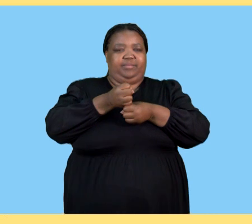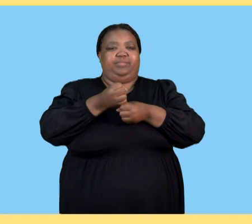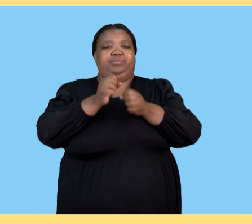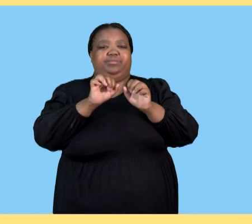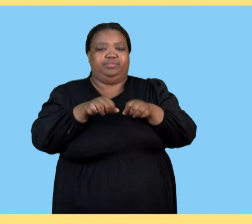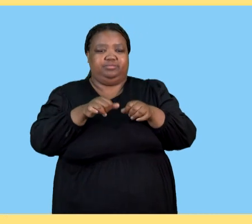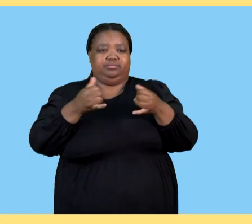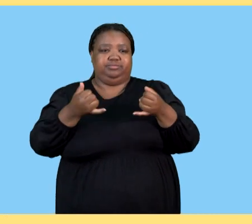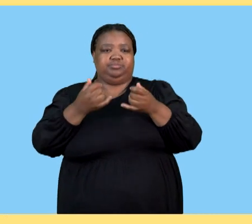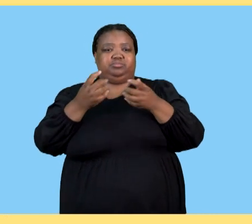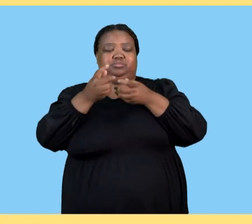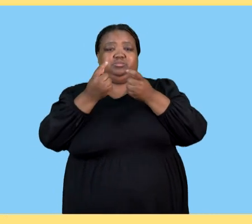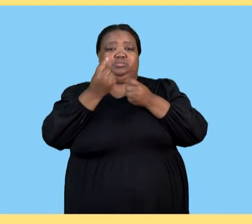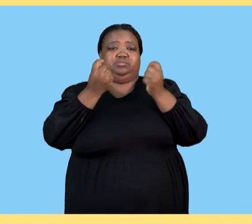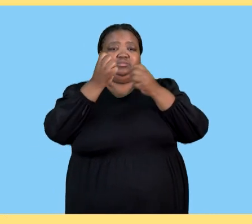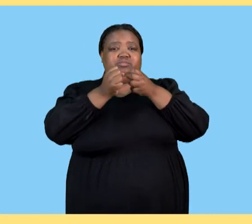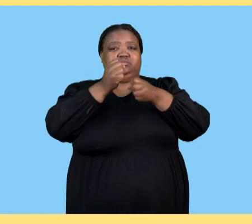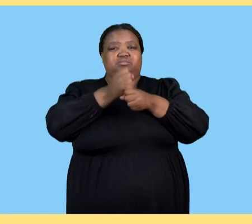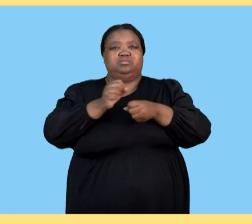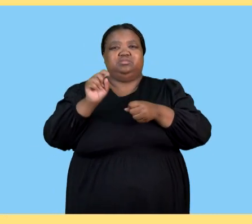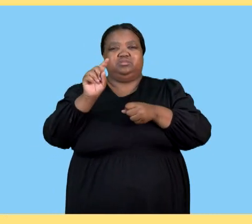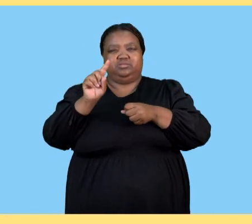So, when I come to my capital year, the